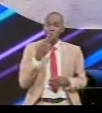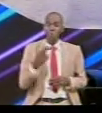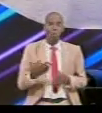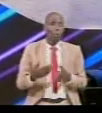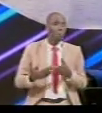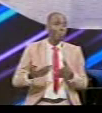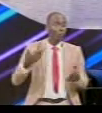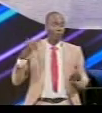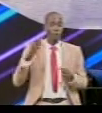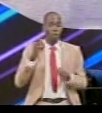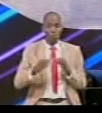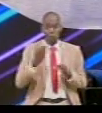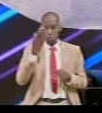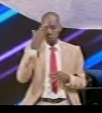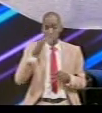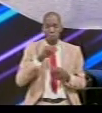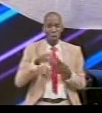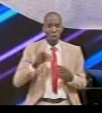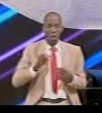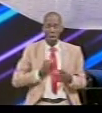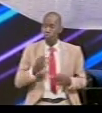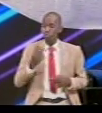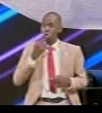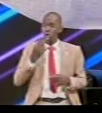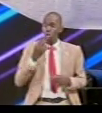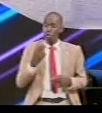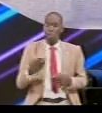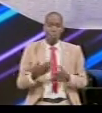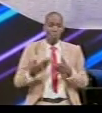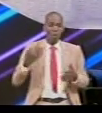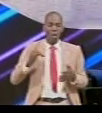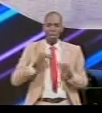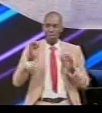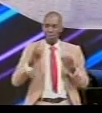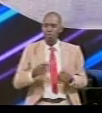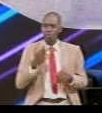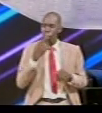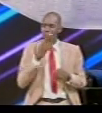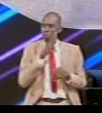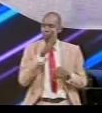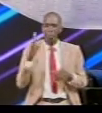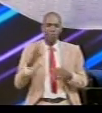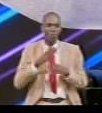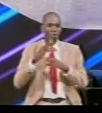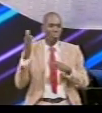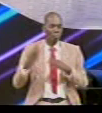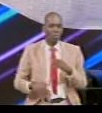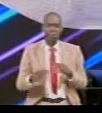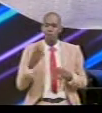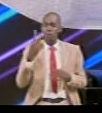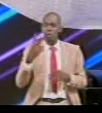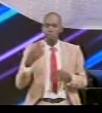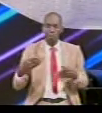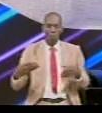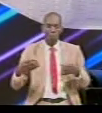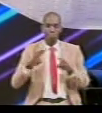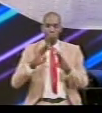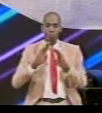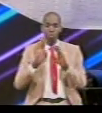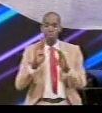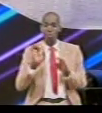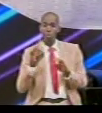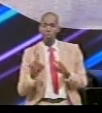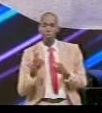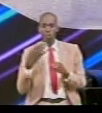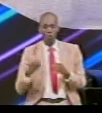smoking heavily, I could smoke 2 packets of cigarettes a day. But now, just half a packet. Doesn't